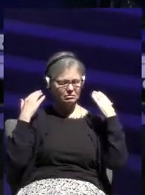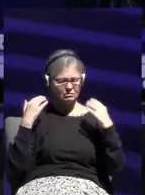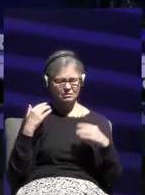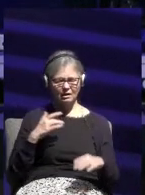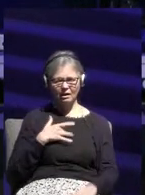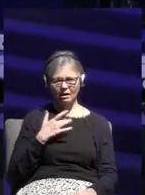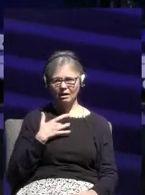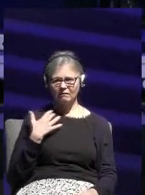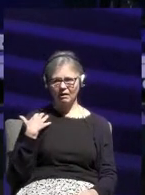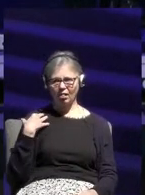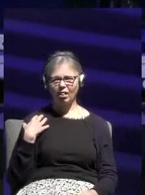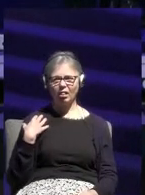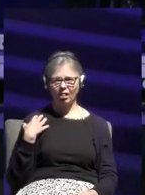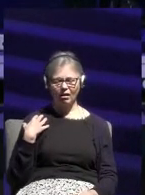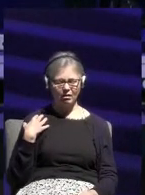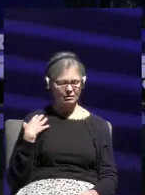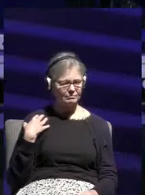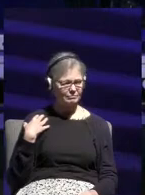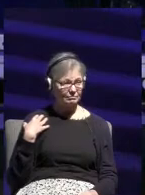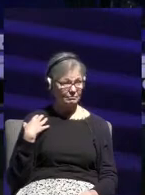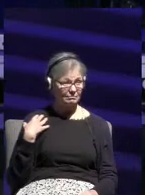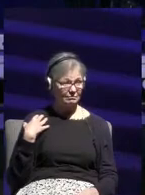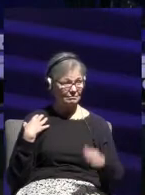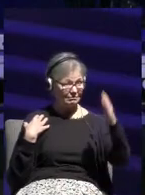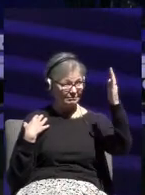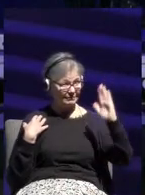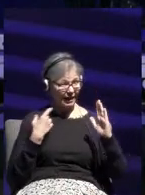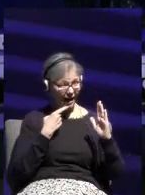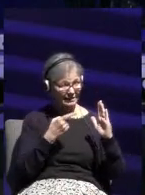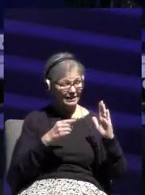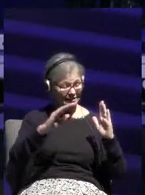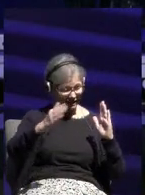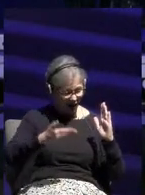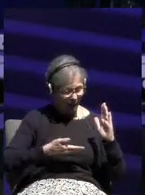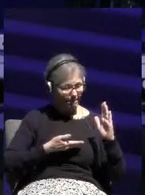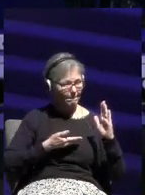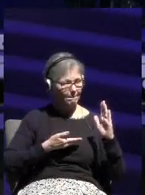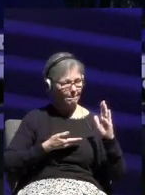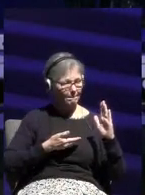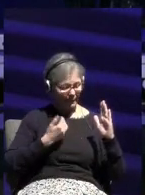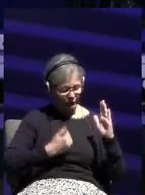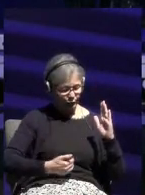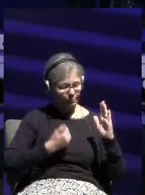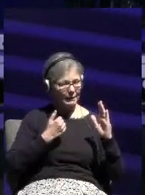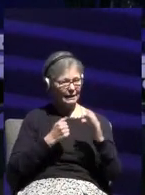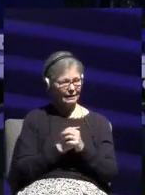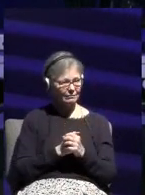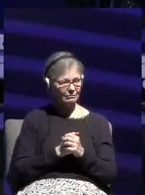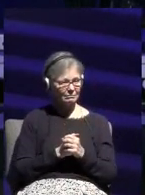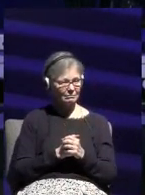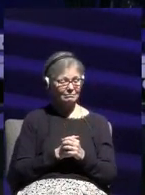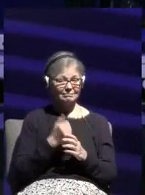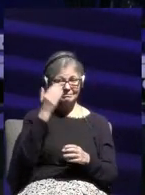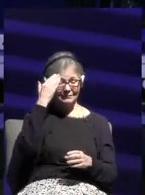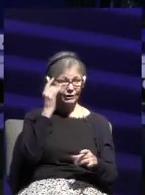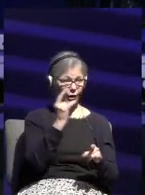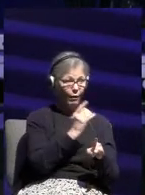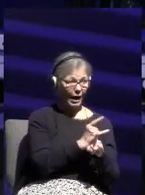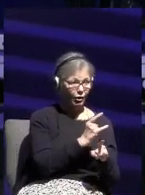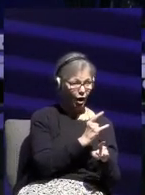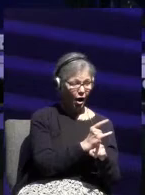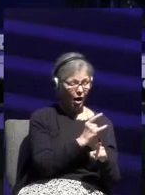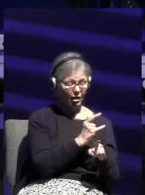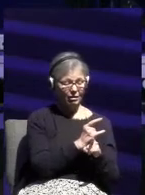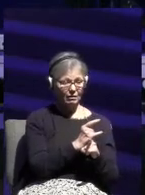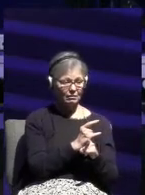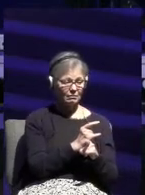burdened by things, he says, That alcohol, that'll drain off and you'll be